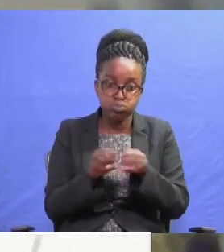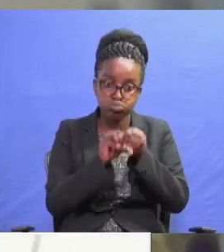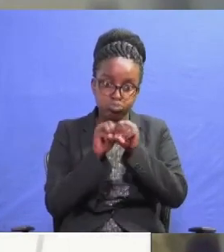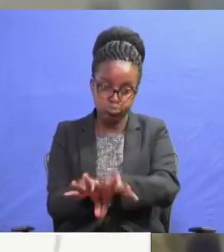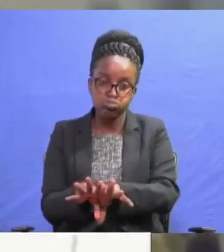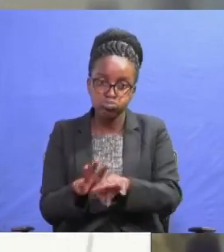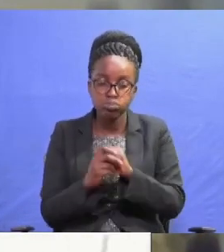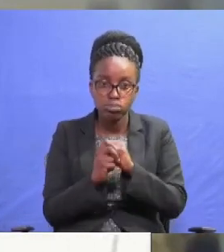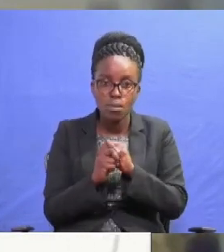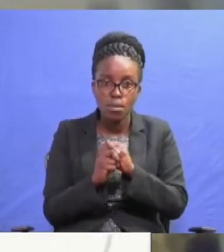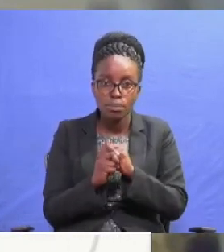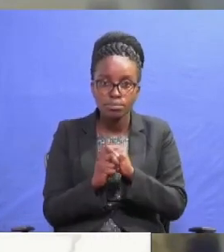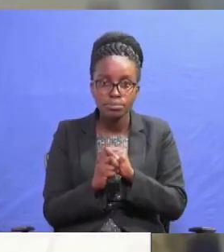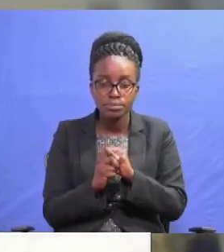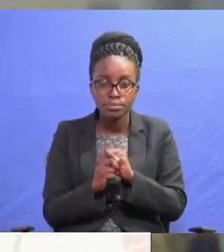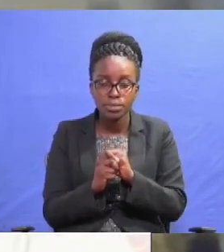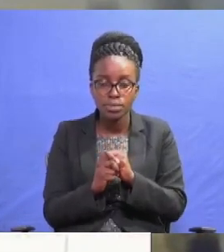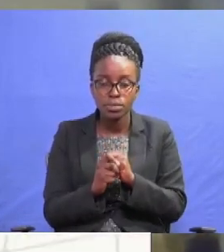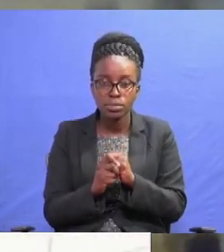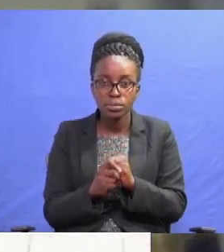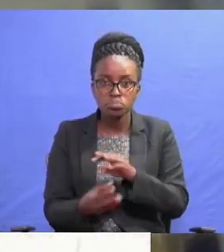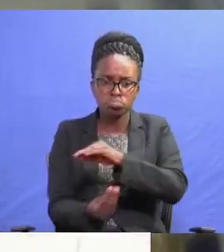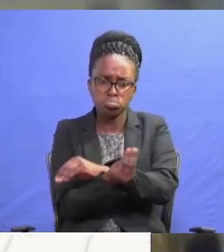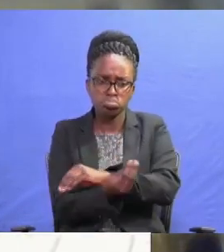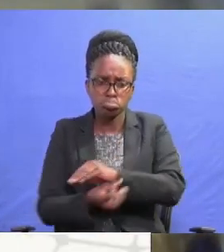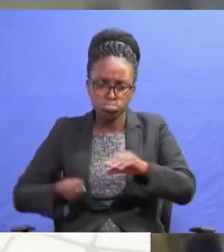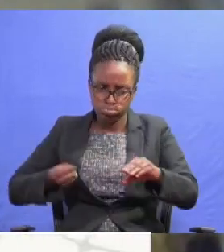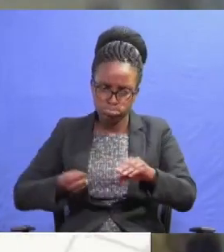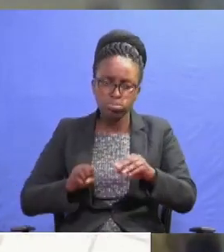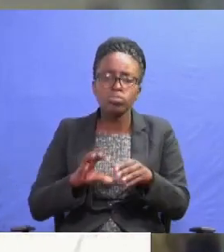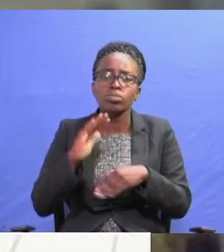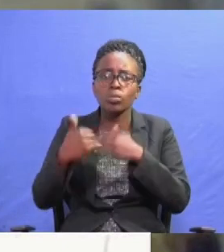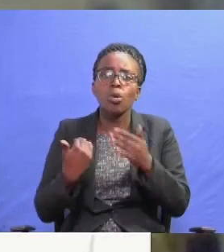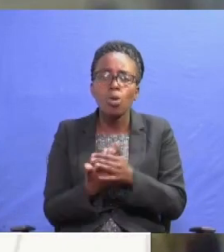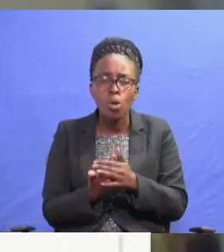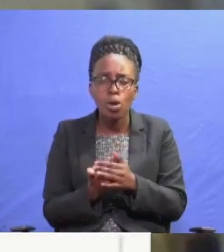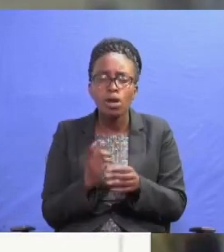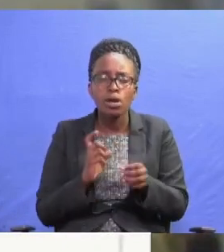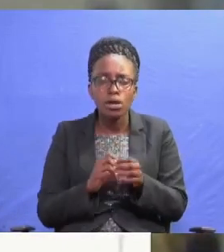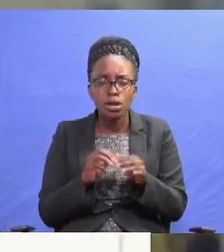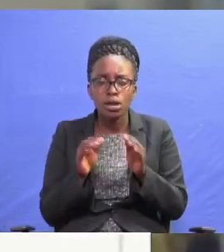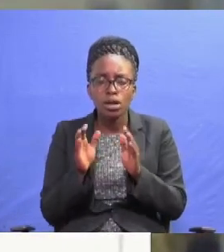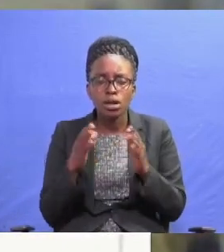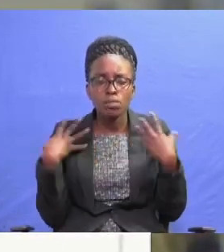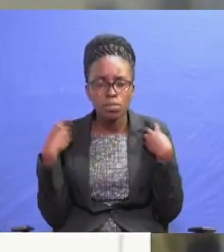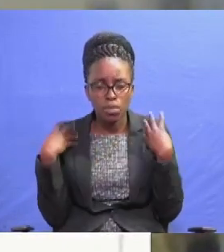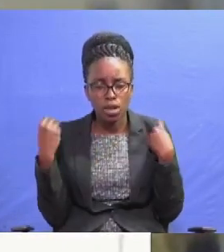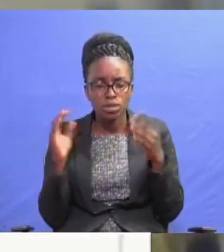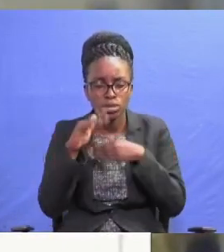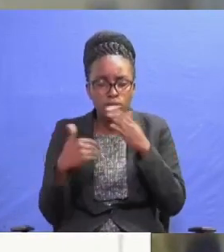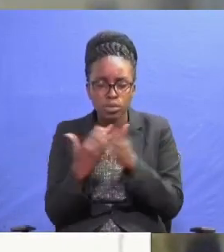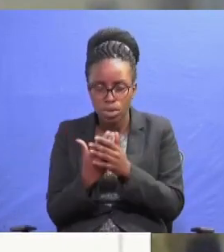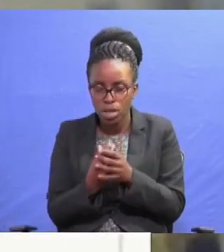the terrorism activities, and so on. So we face certain risks as a